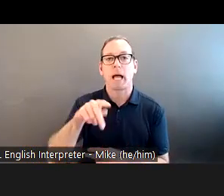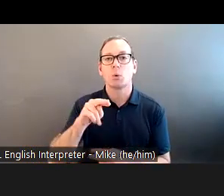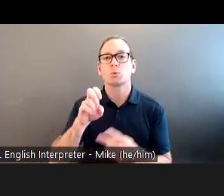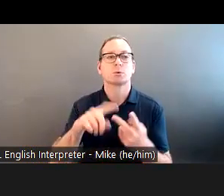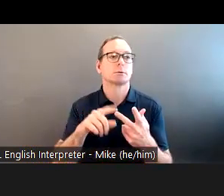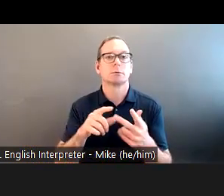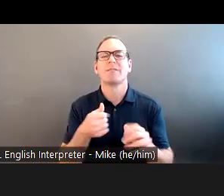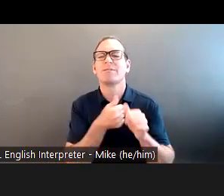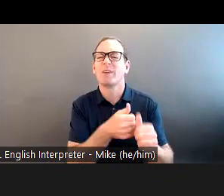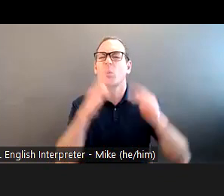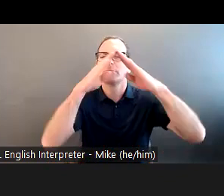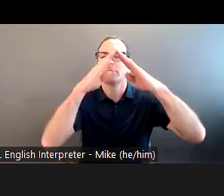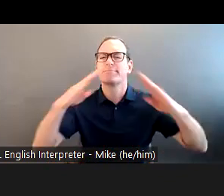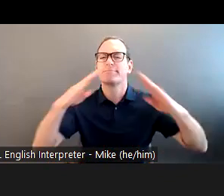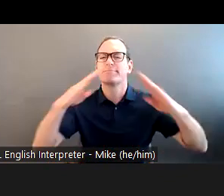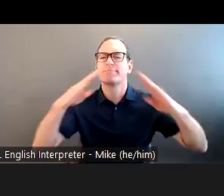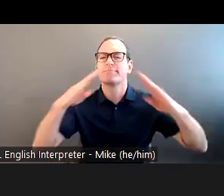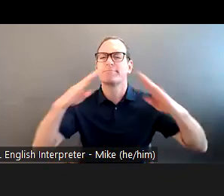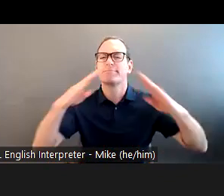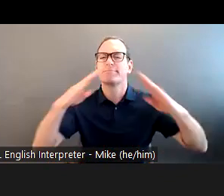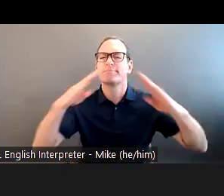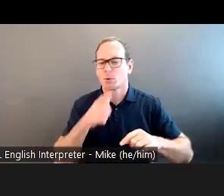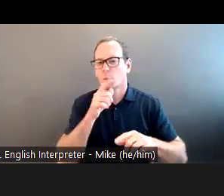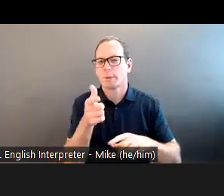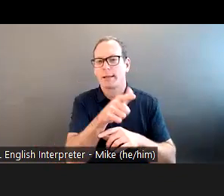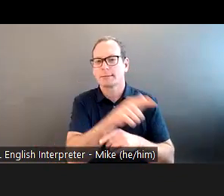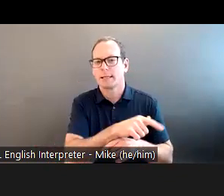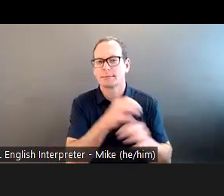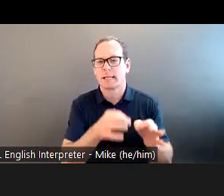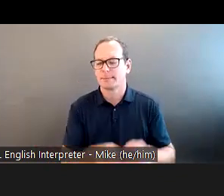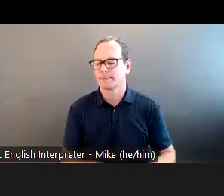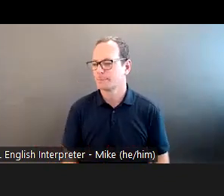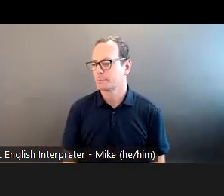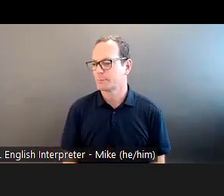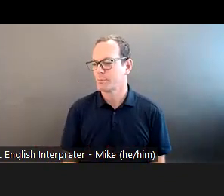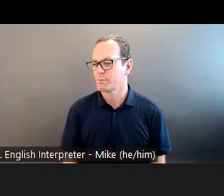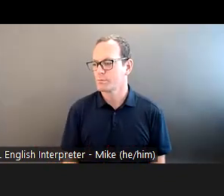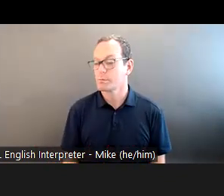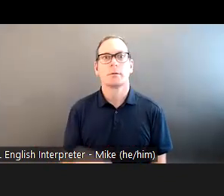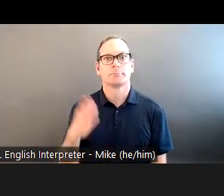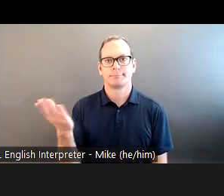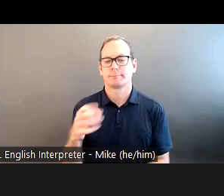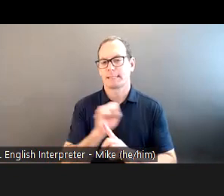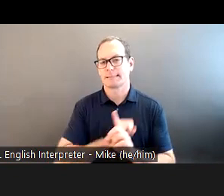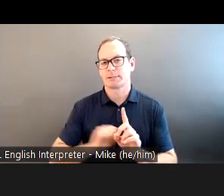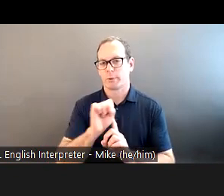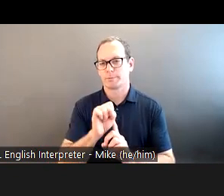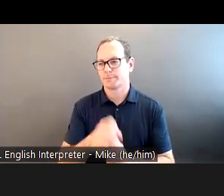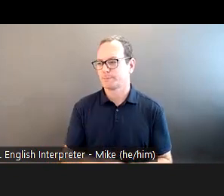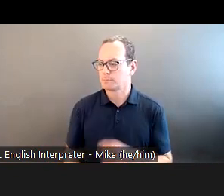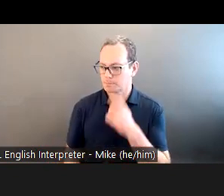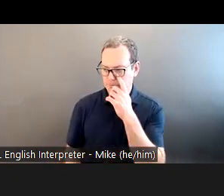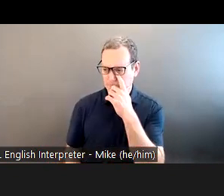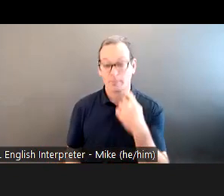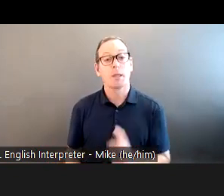depending on that hierarchy. Okay, go ahead. So scenario, I have a client whose power of attorney found a doctor